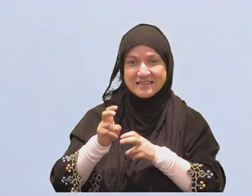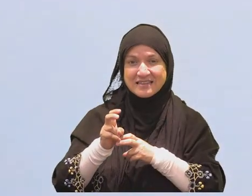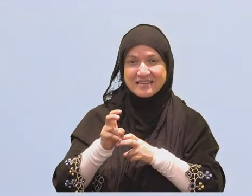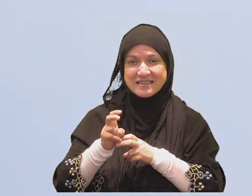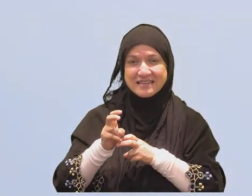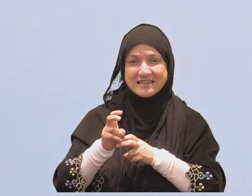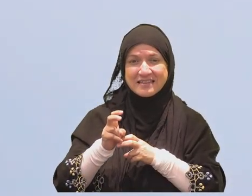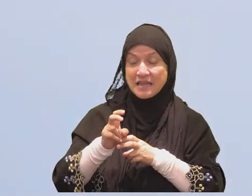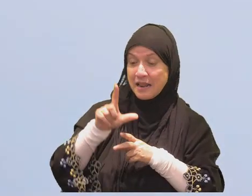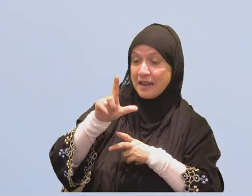worshiping yourself.